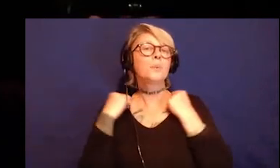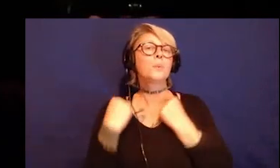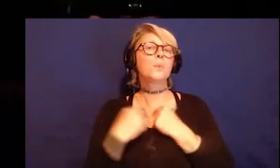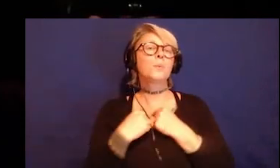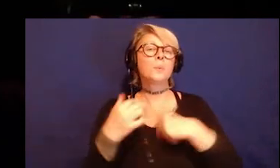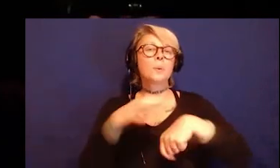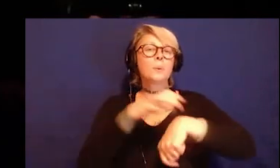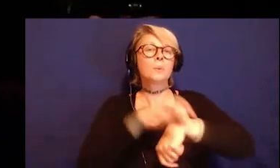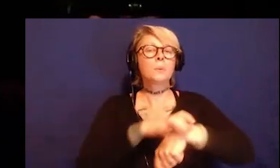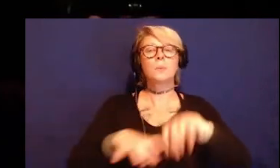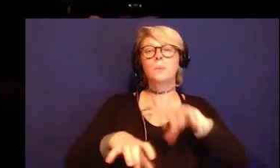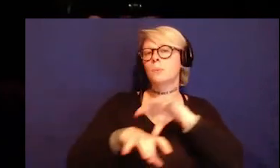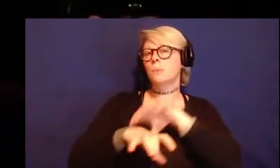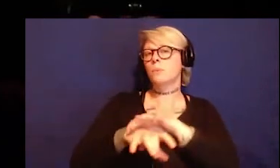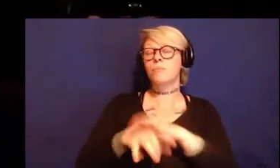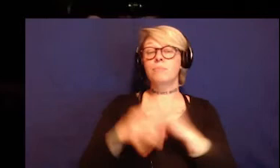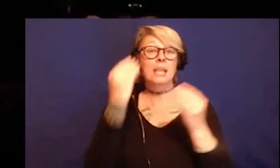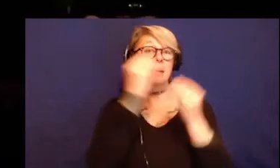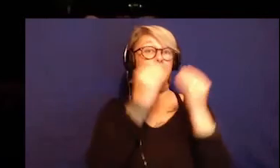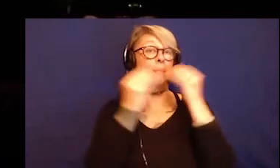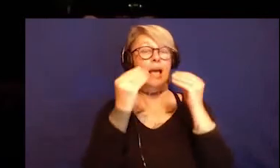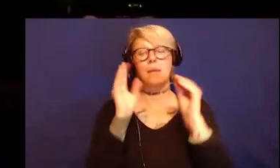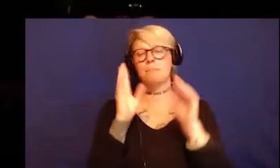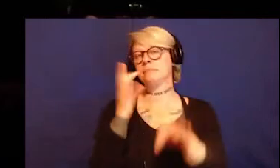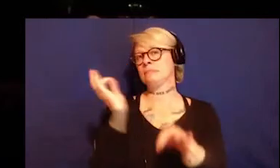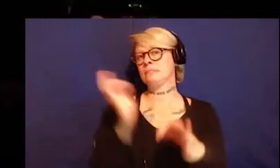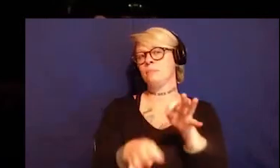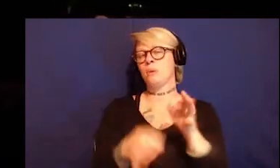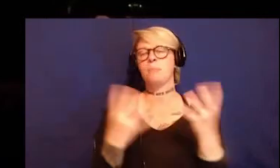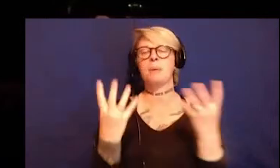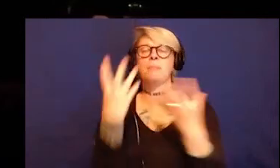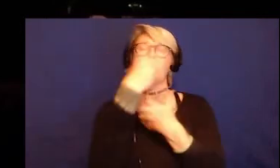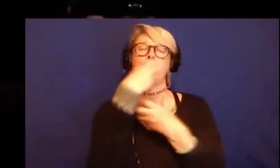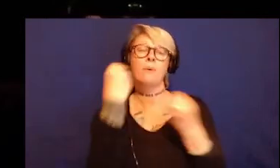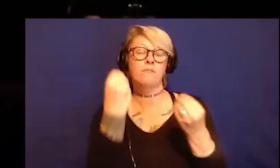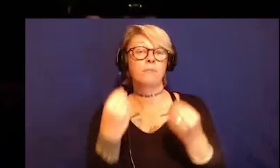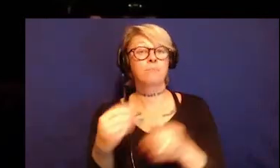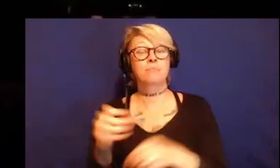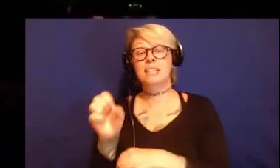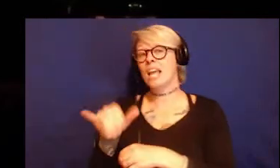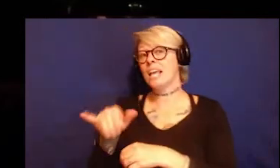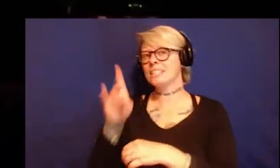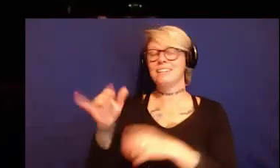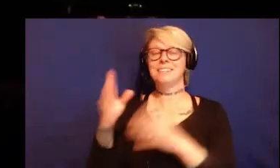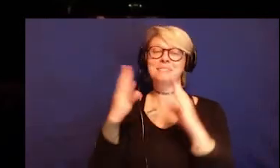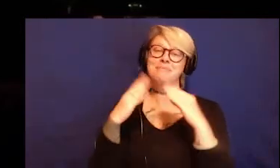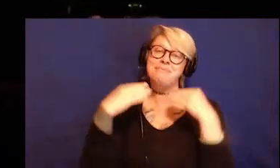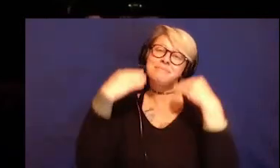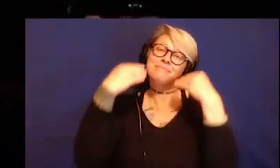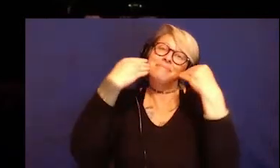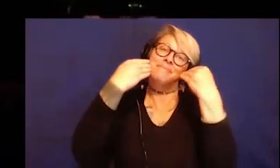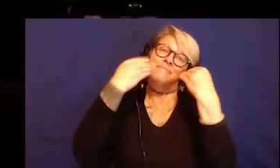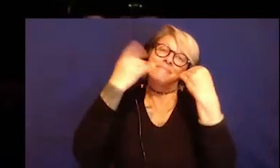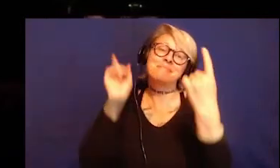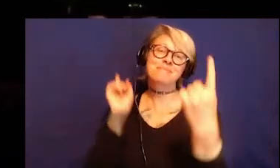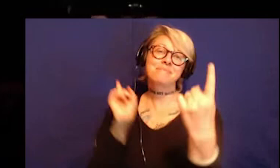is simple but beautiful. Sandy can't stop smiling as she walks towards her future husband.